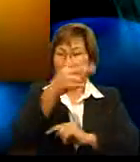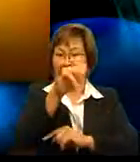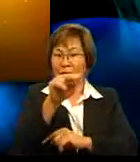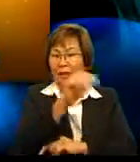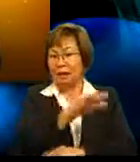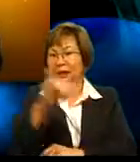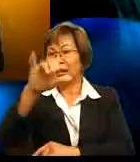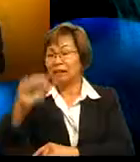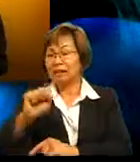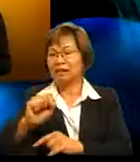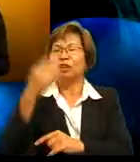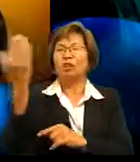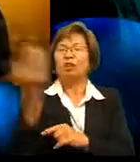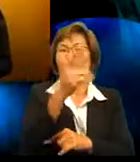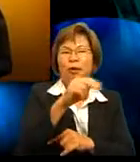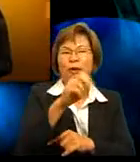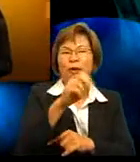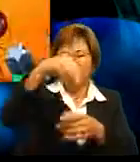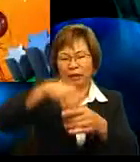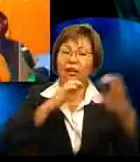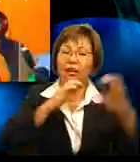Iskandar use common nouns in their conversation.